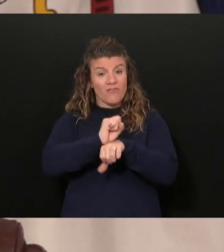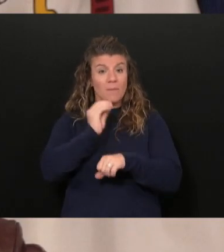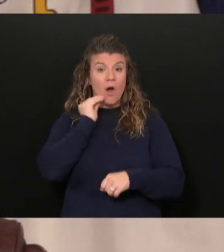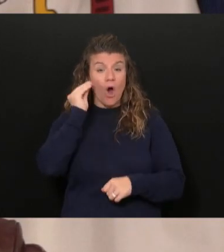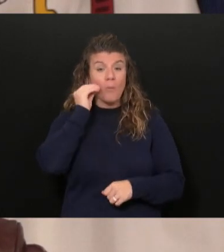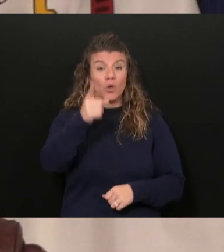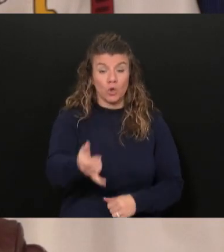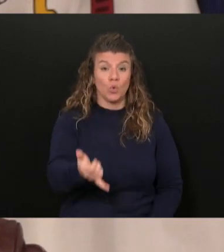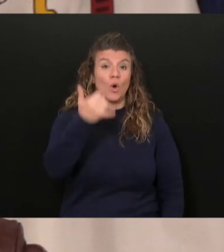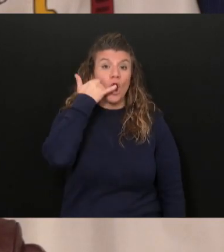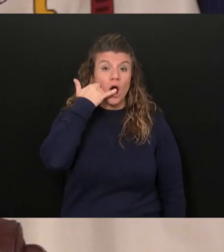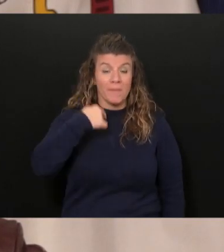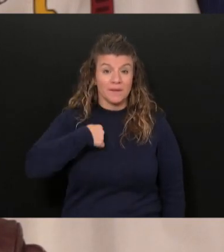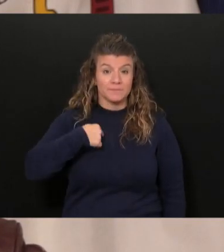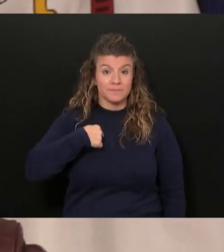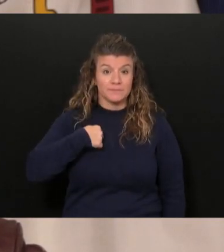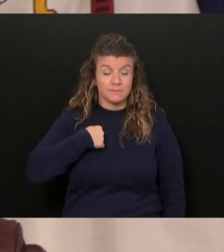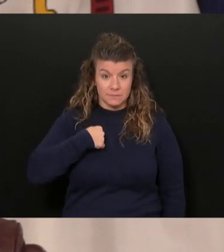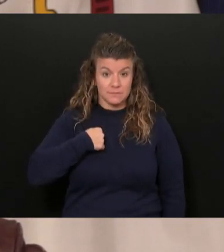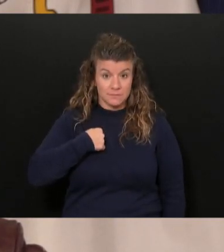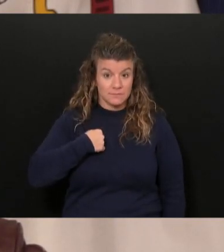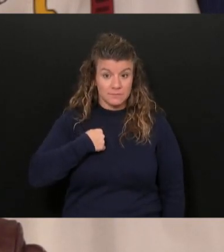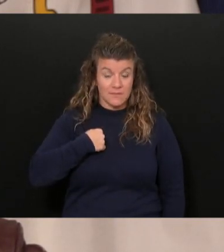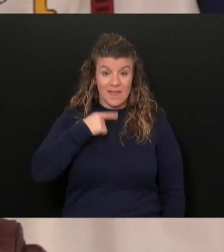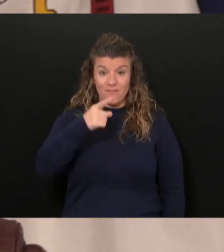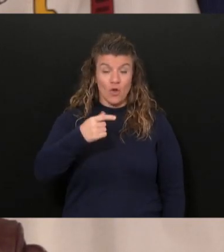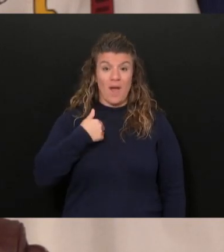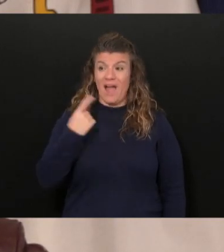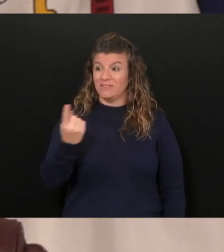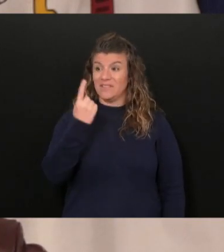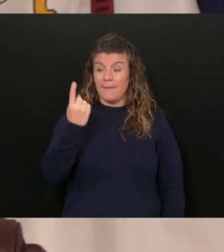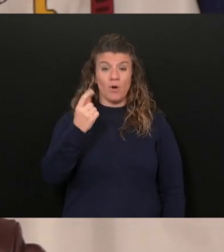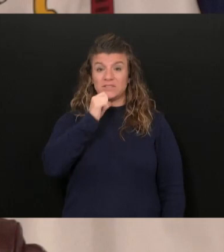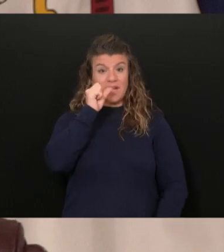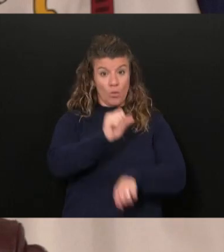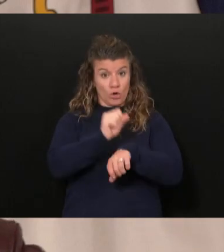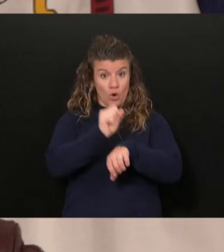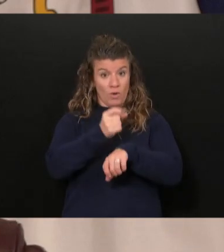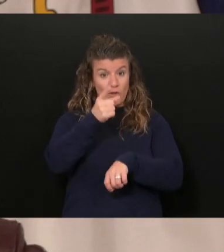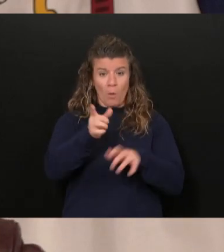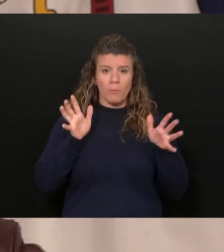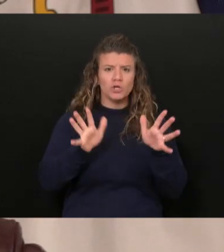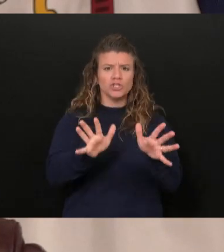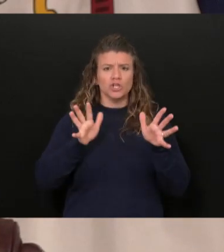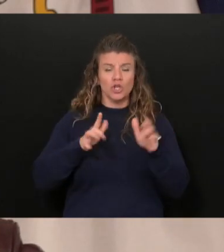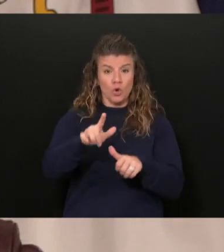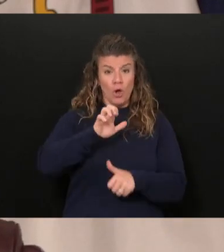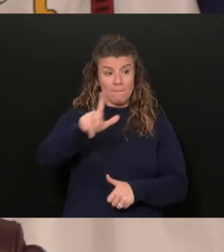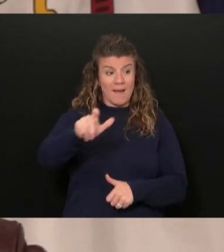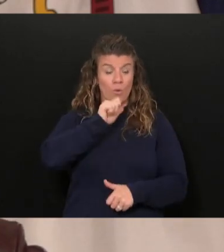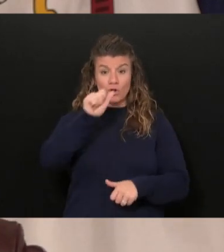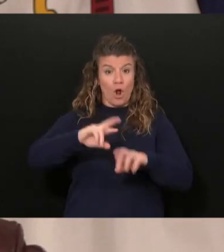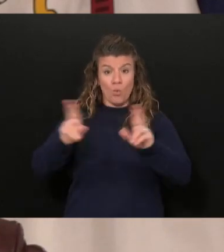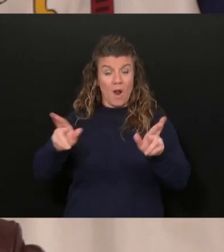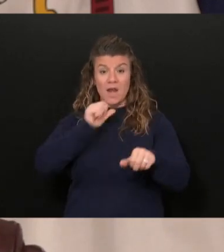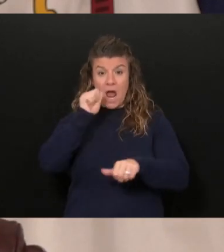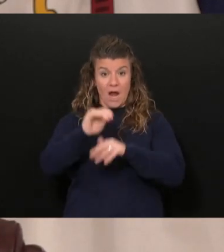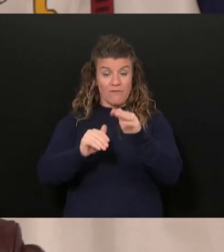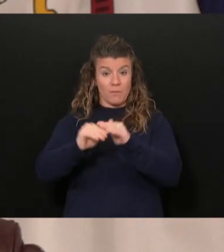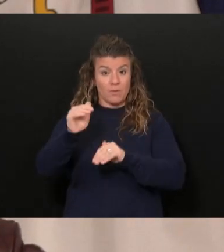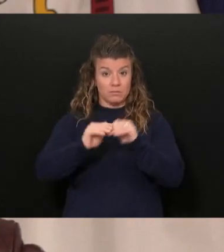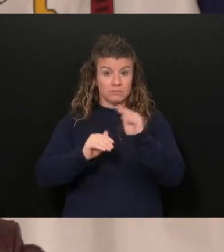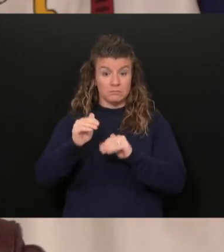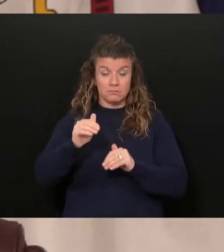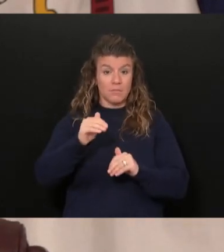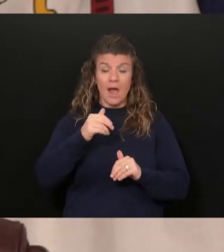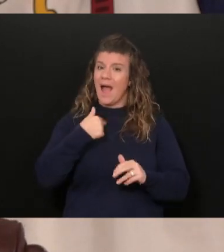to call us. I mean, that's all there is to it, because if you've got somebody that's being unreasonable and pushing back and doing what they shouldn't be doing,